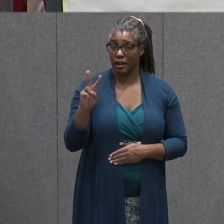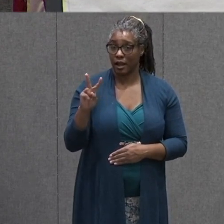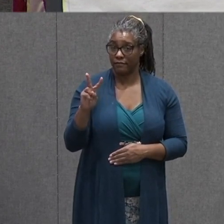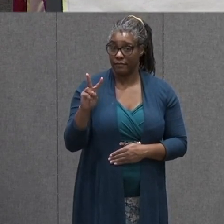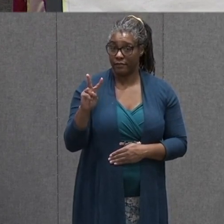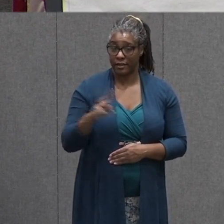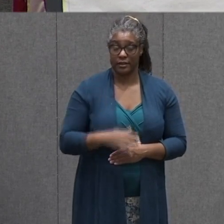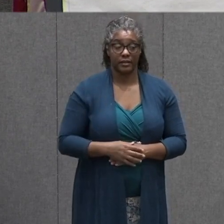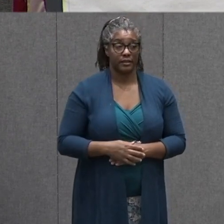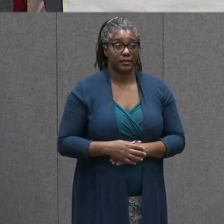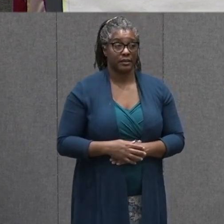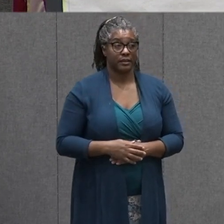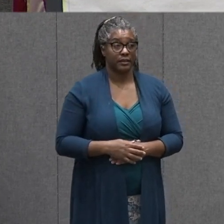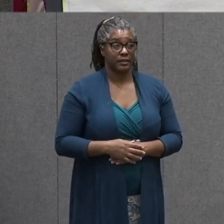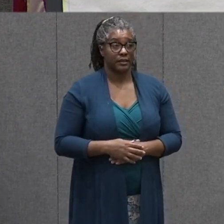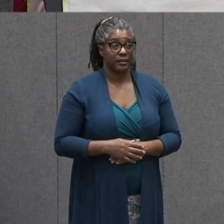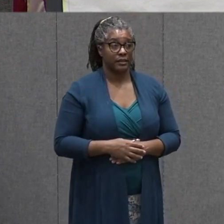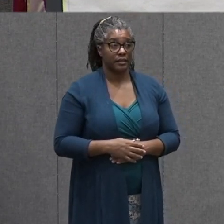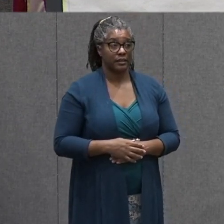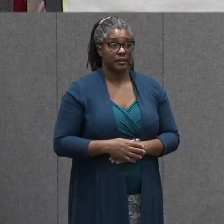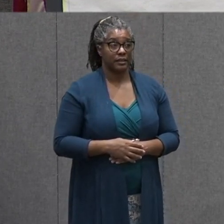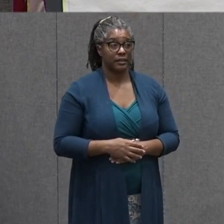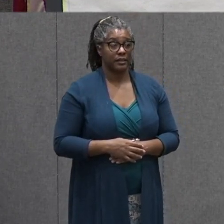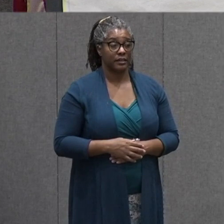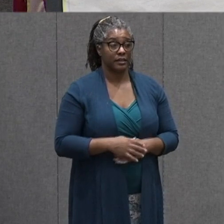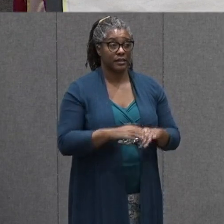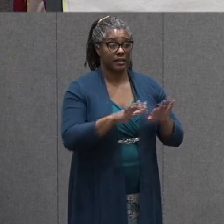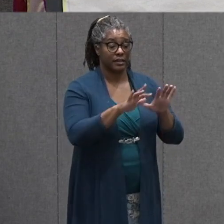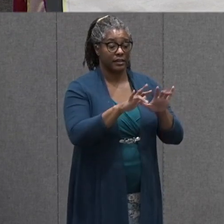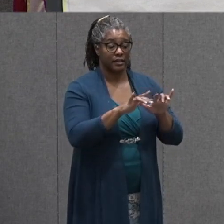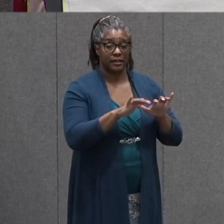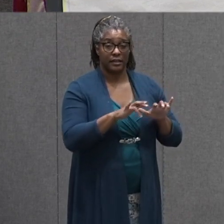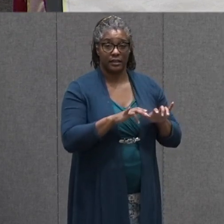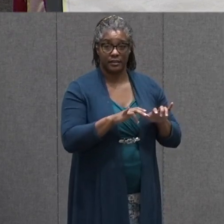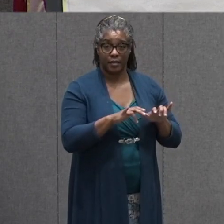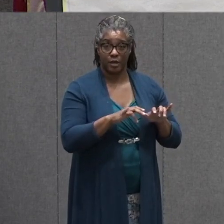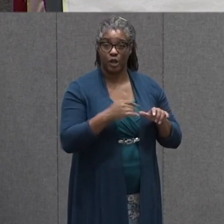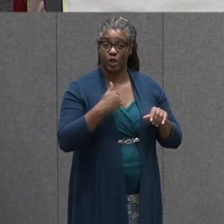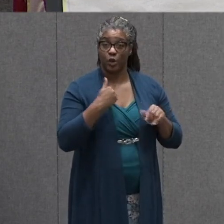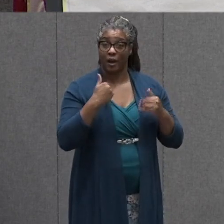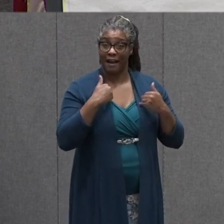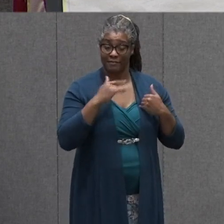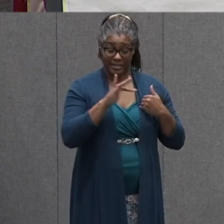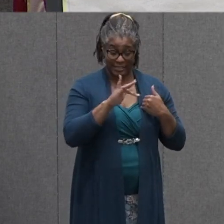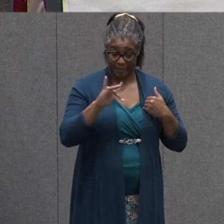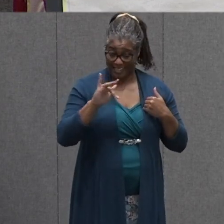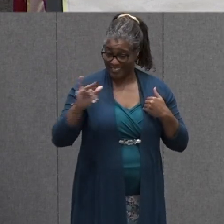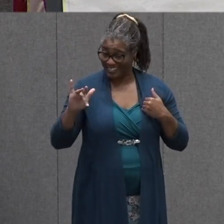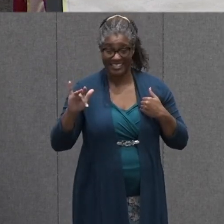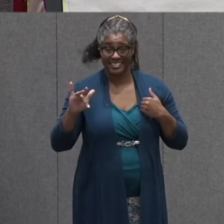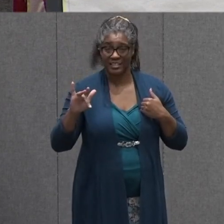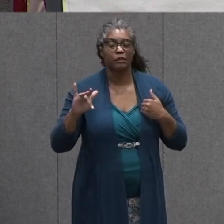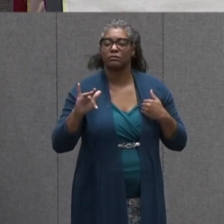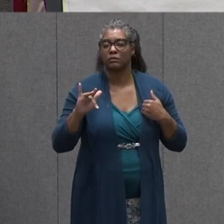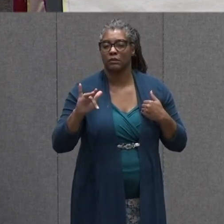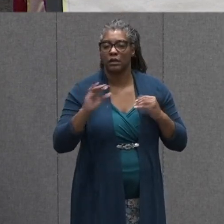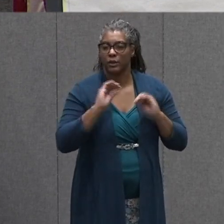Now it is autumn again. We circled back around. The days grow shorter, the nights grow